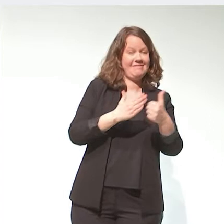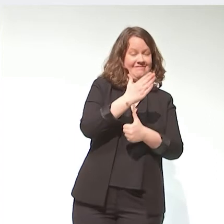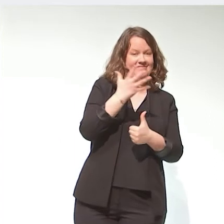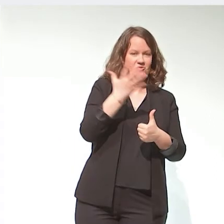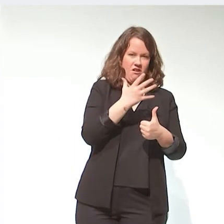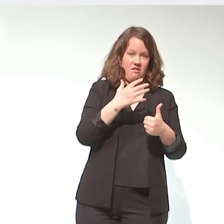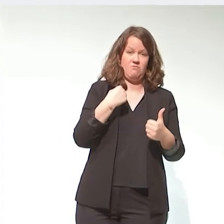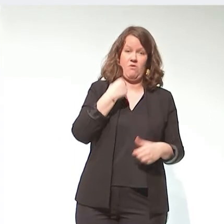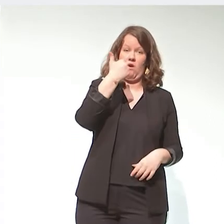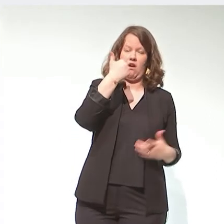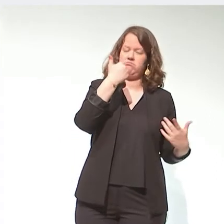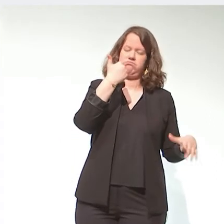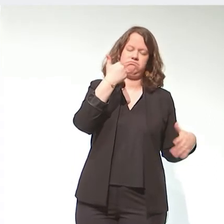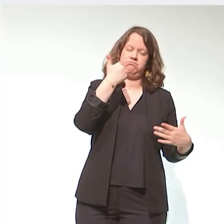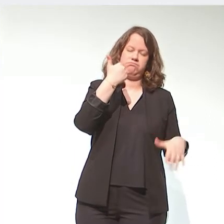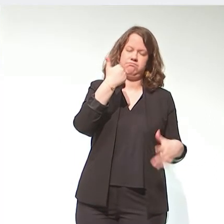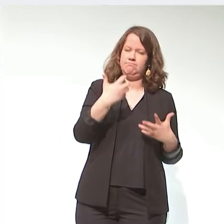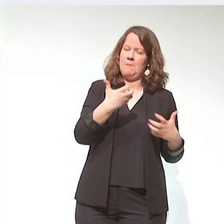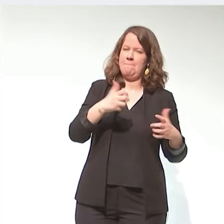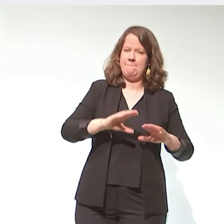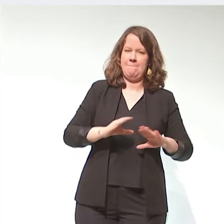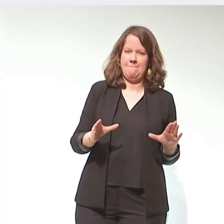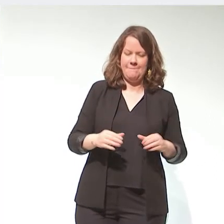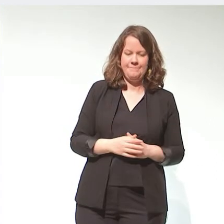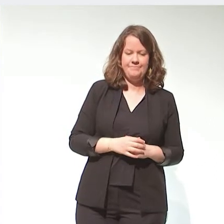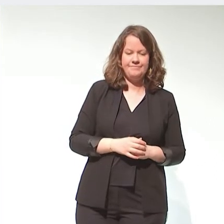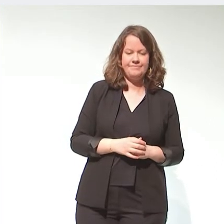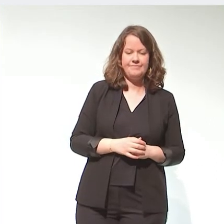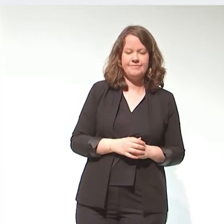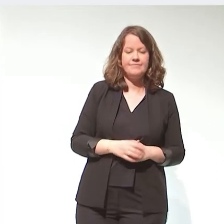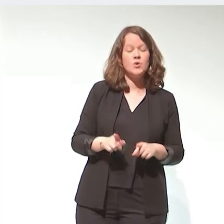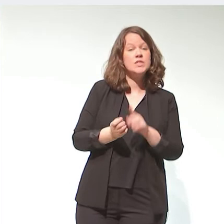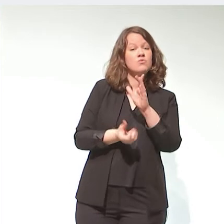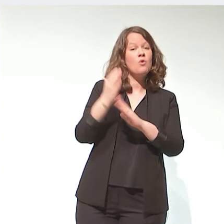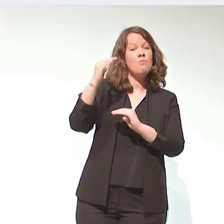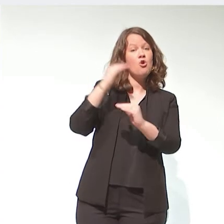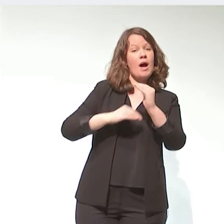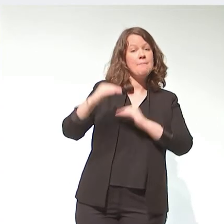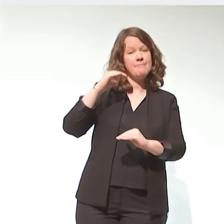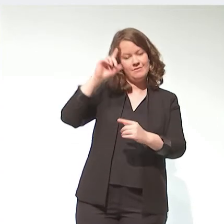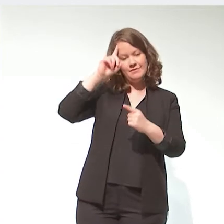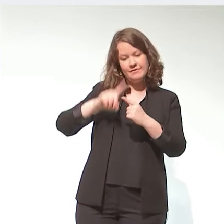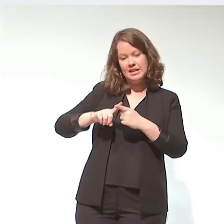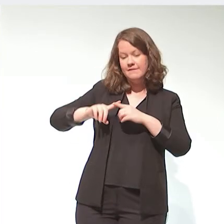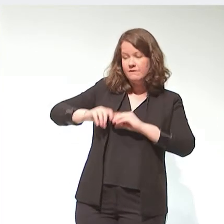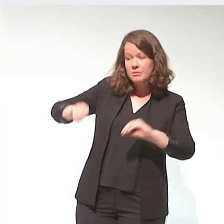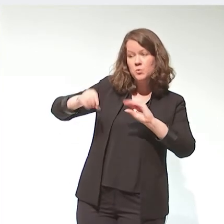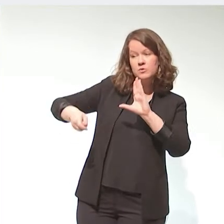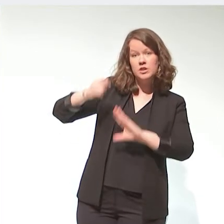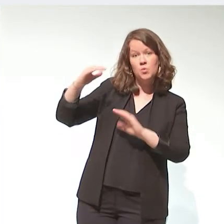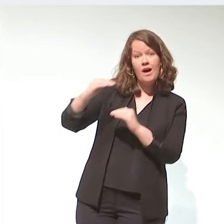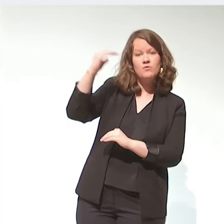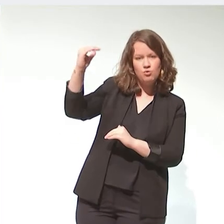disabilities. Then the new European Agenda for Adult Learning that also promotes inclusion.